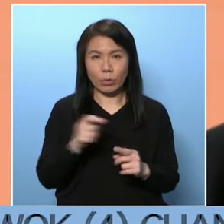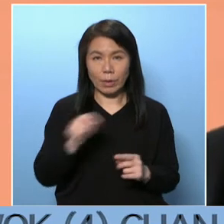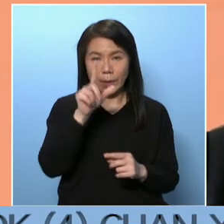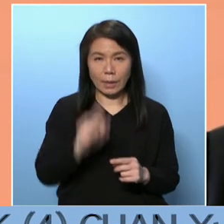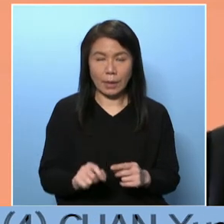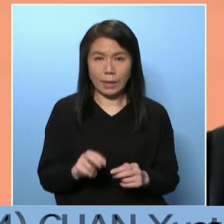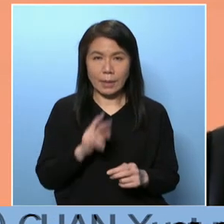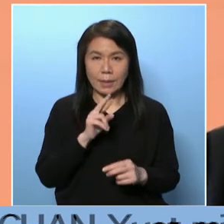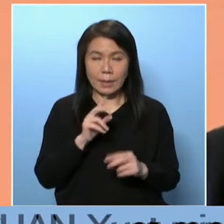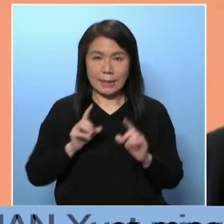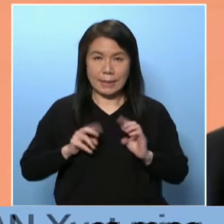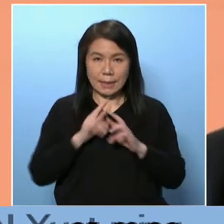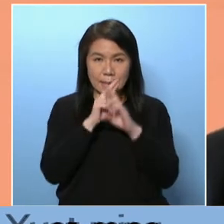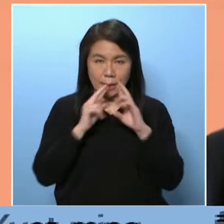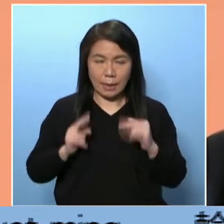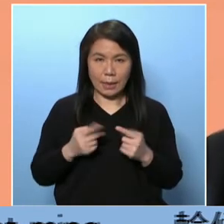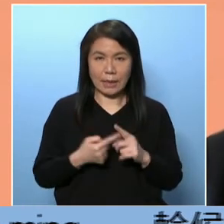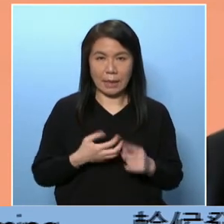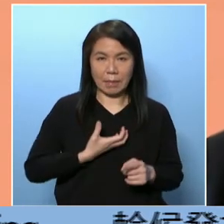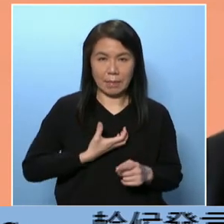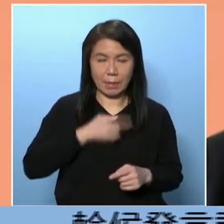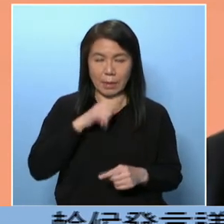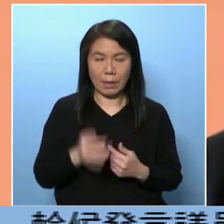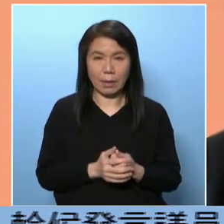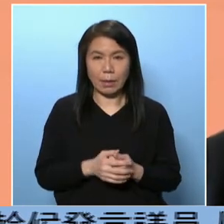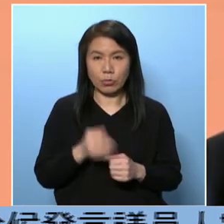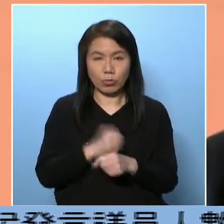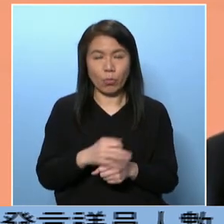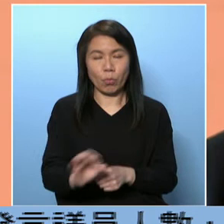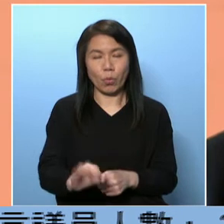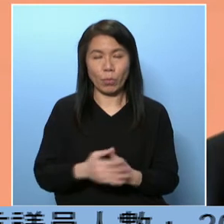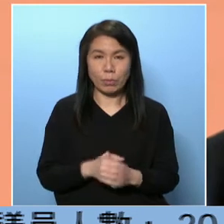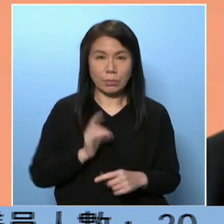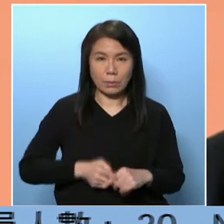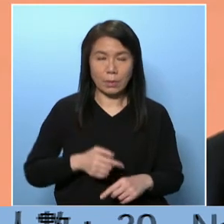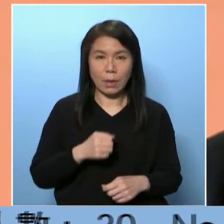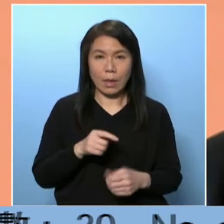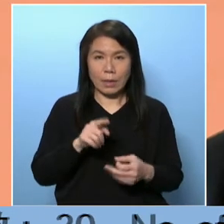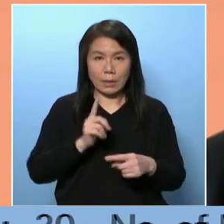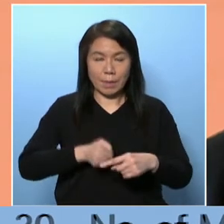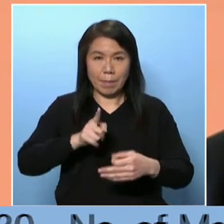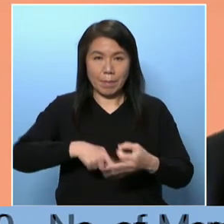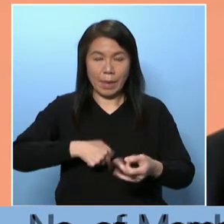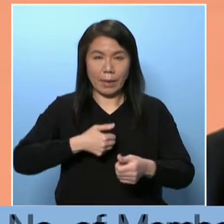lead us anywhere. But then, because there are concerns about privacy and so on, well,